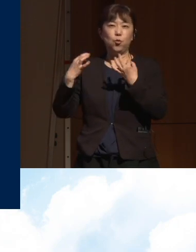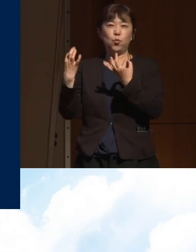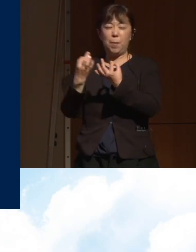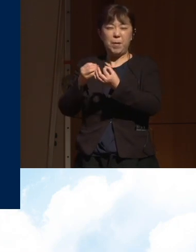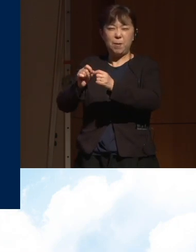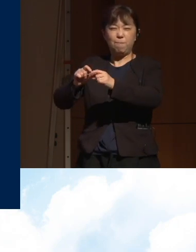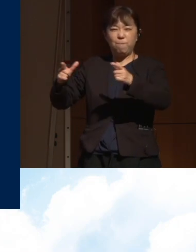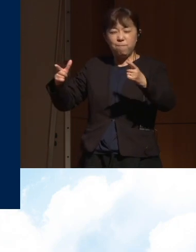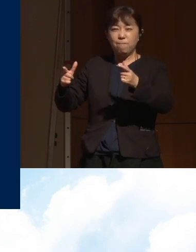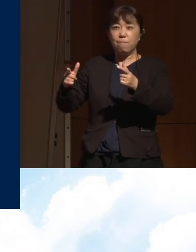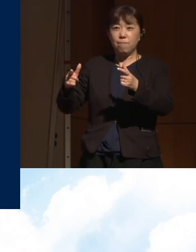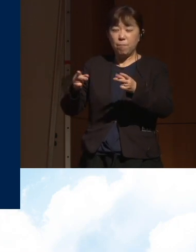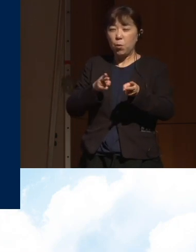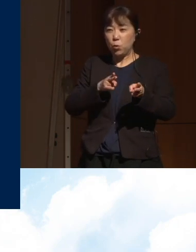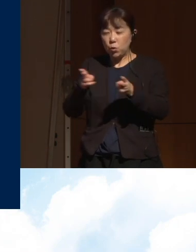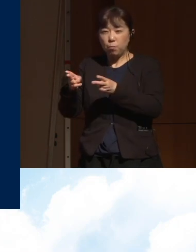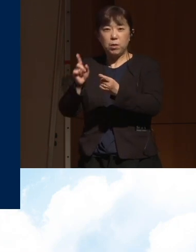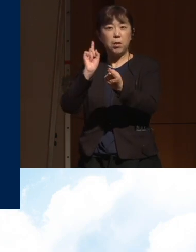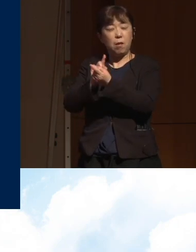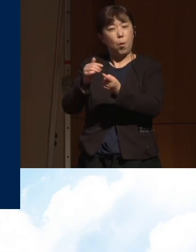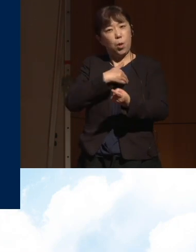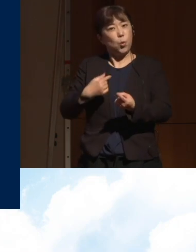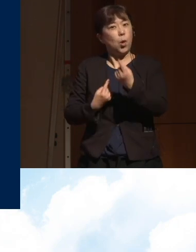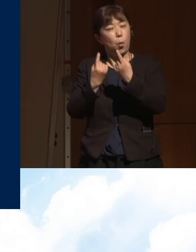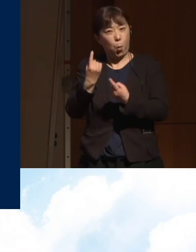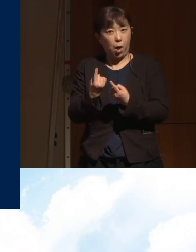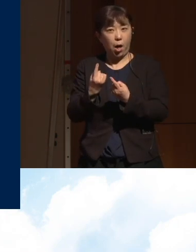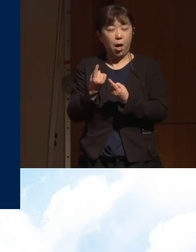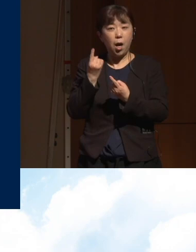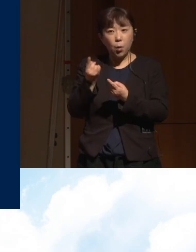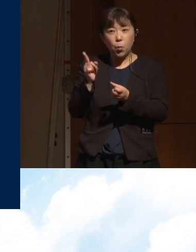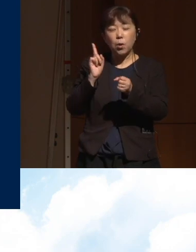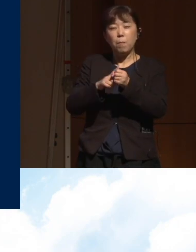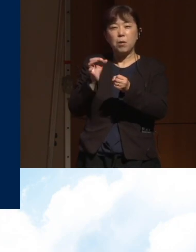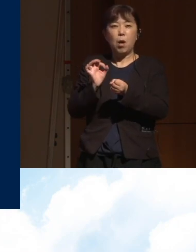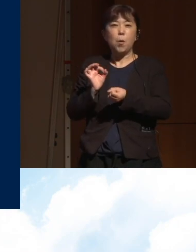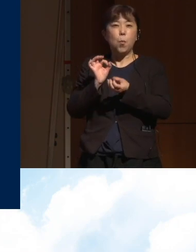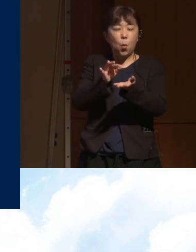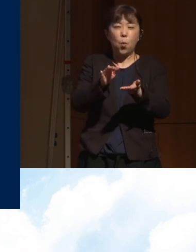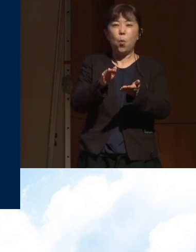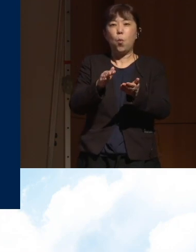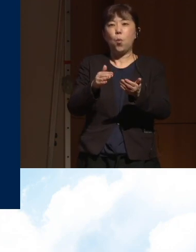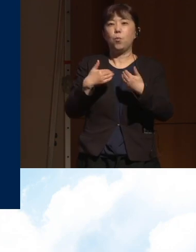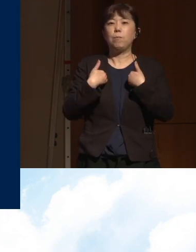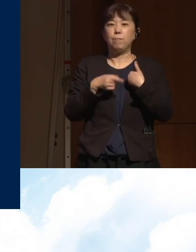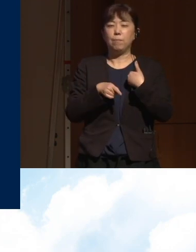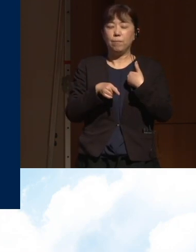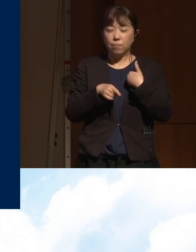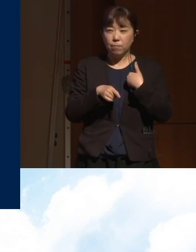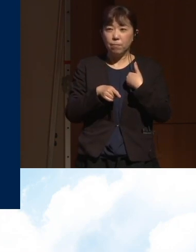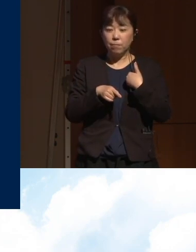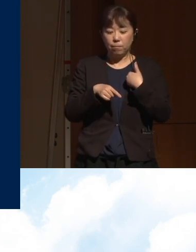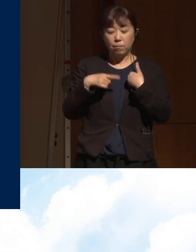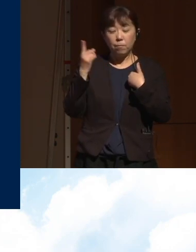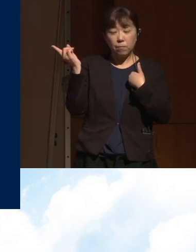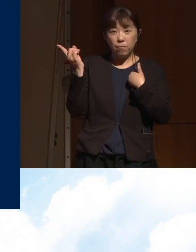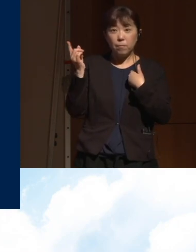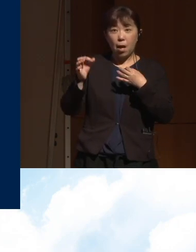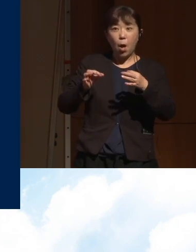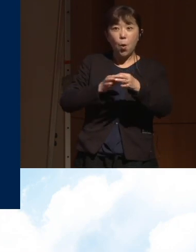through investment, and invest in those logistical and operational